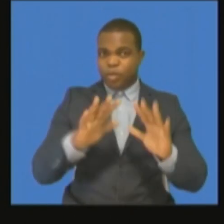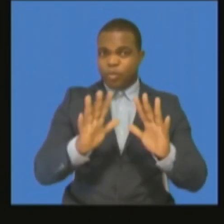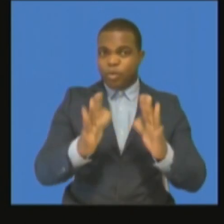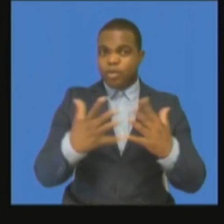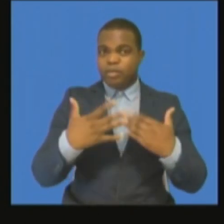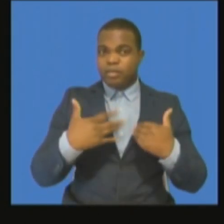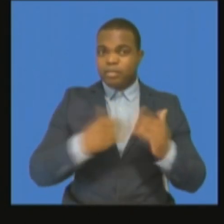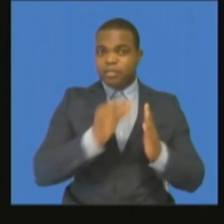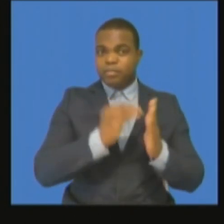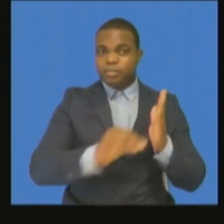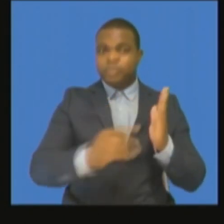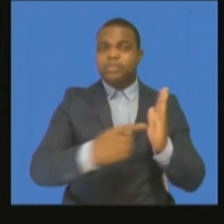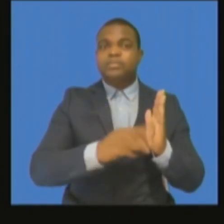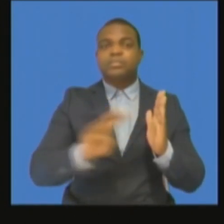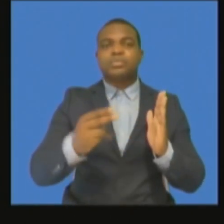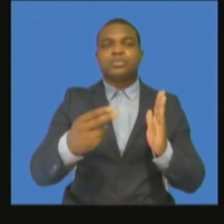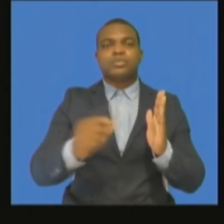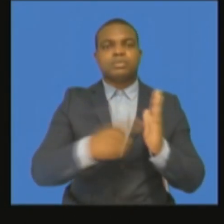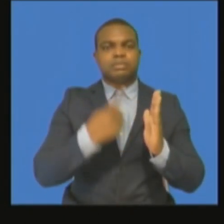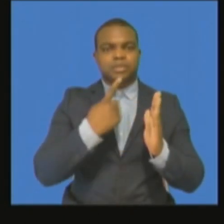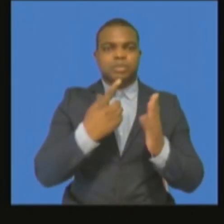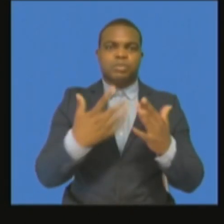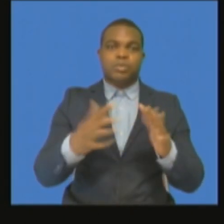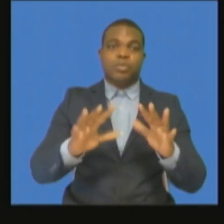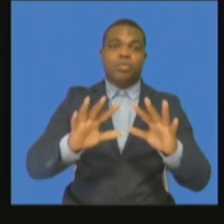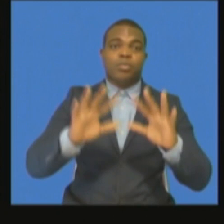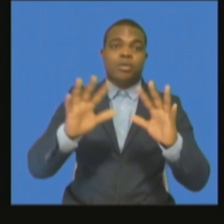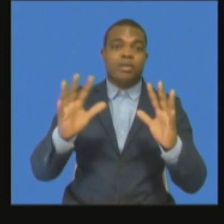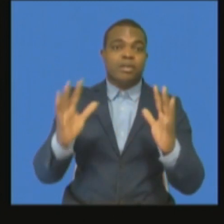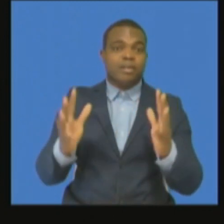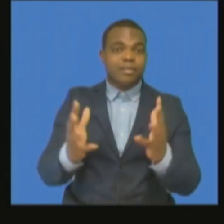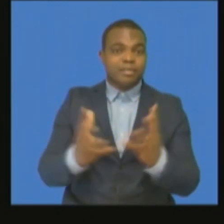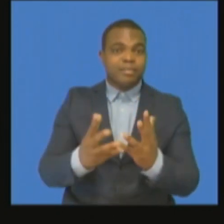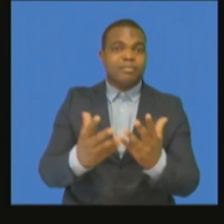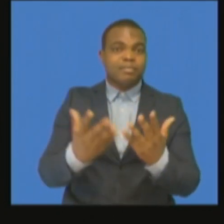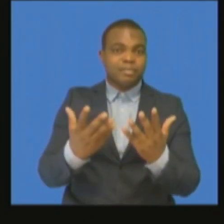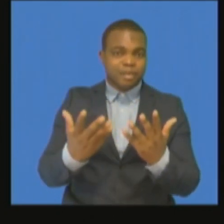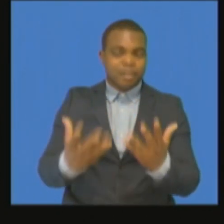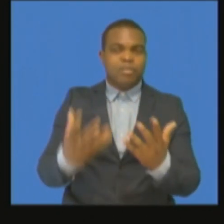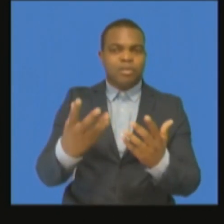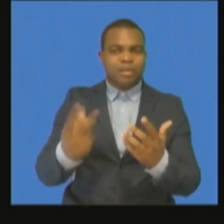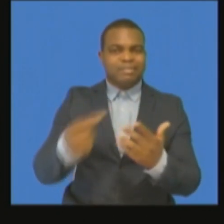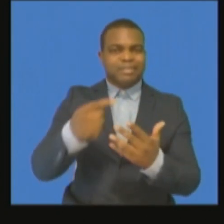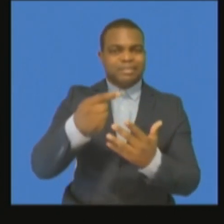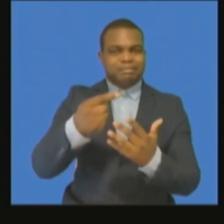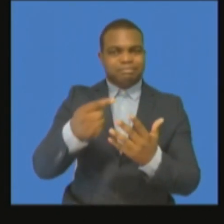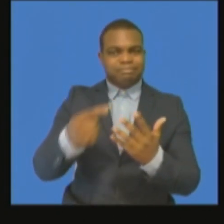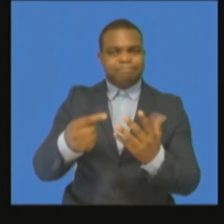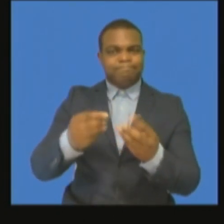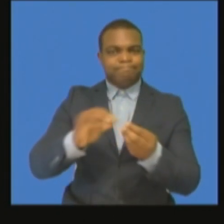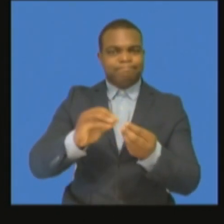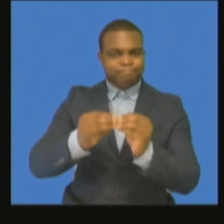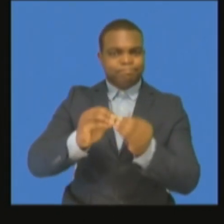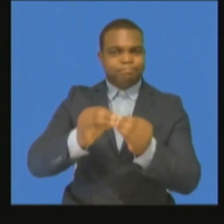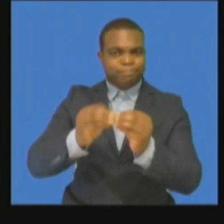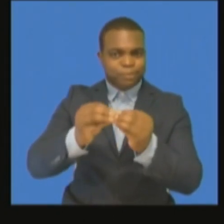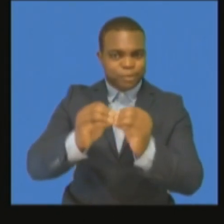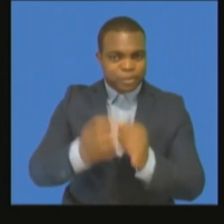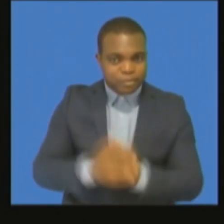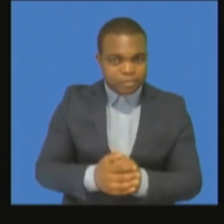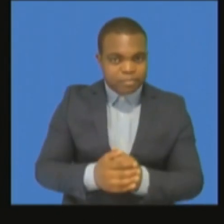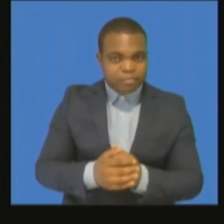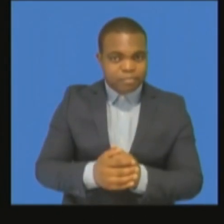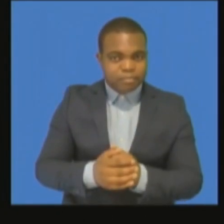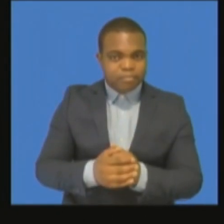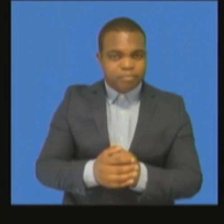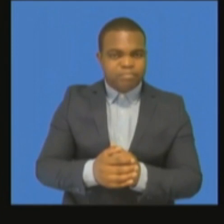ill health and suffering across the globe is listed almost at the end of the International Classification of Diseases.